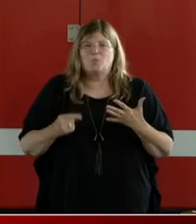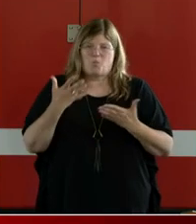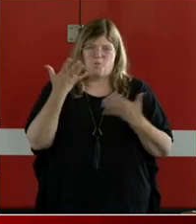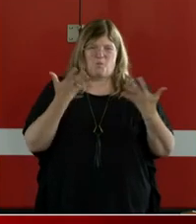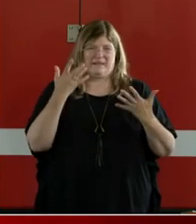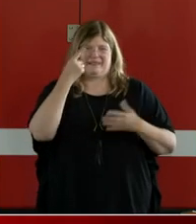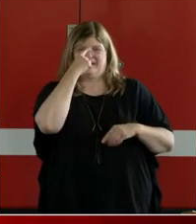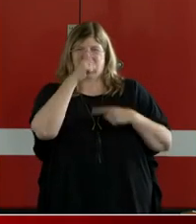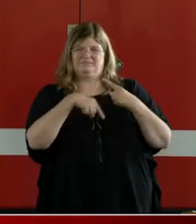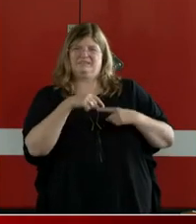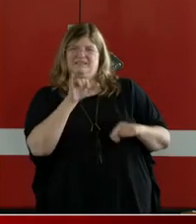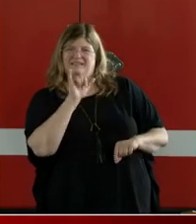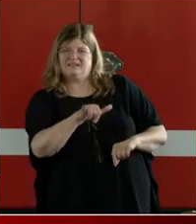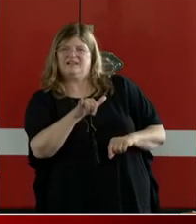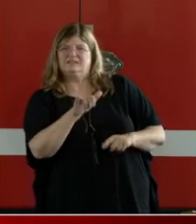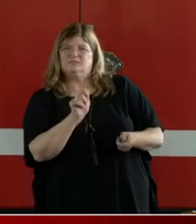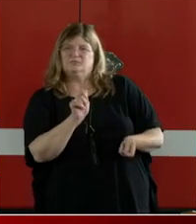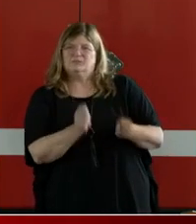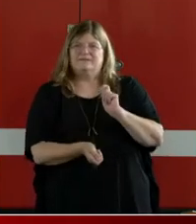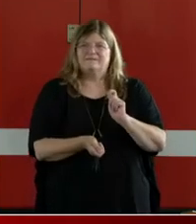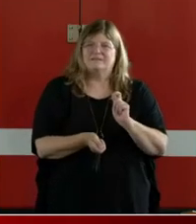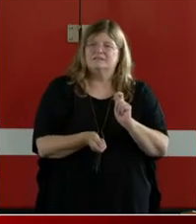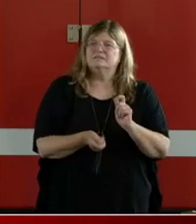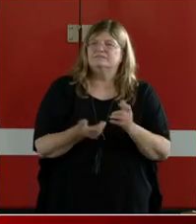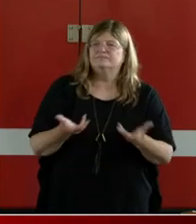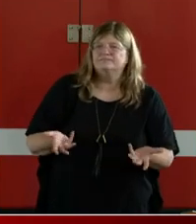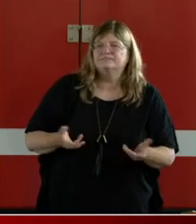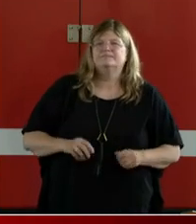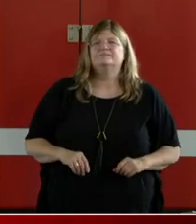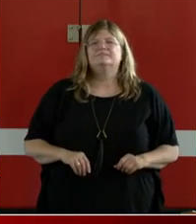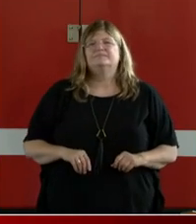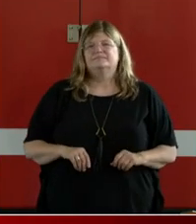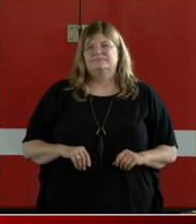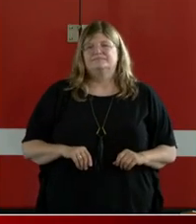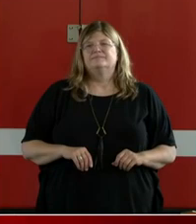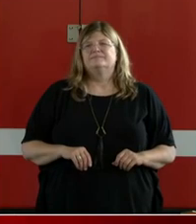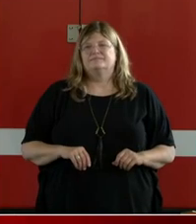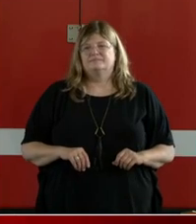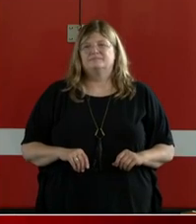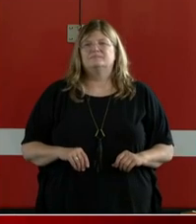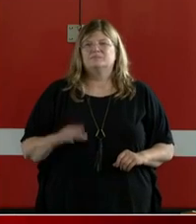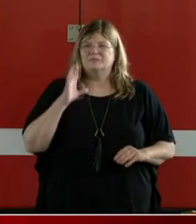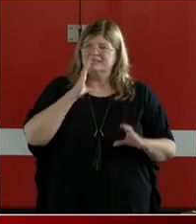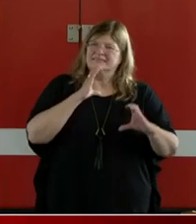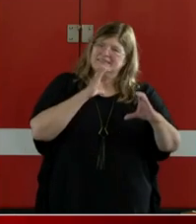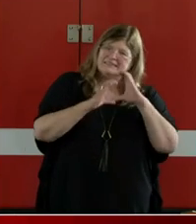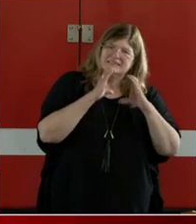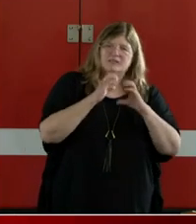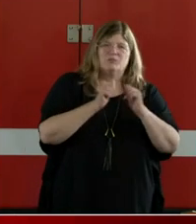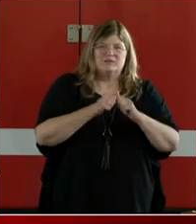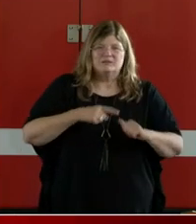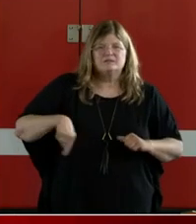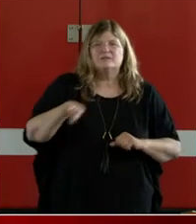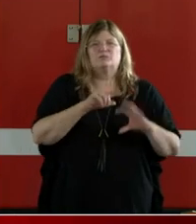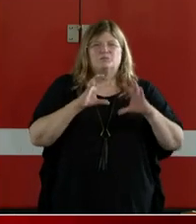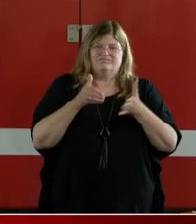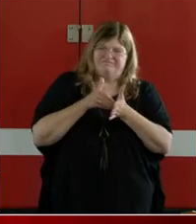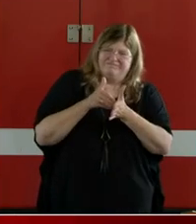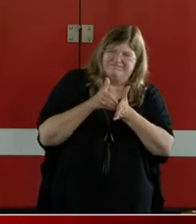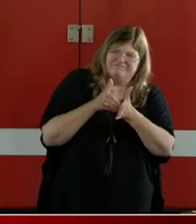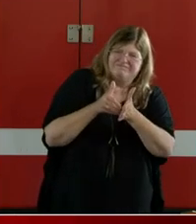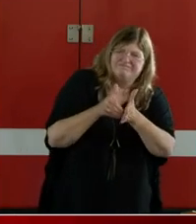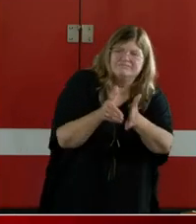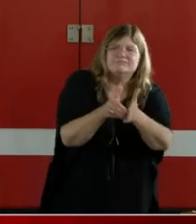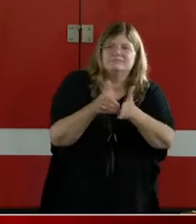reform. So we will get back to the media as we communicate with them a little bit more about what their thoughts